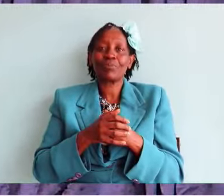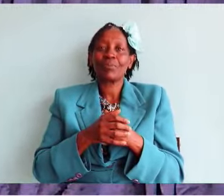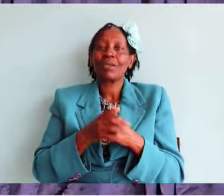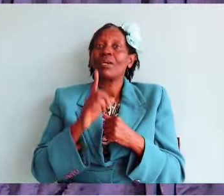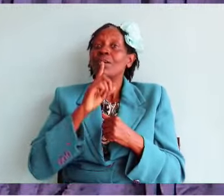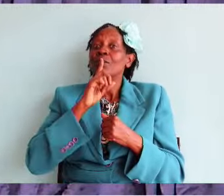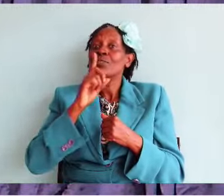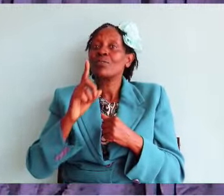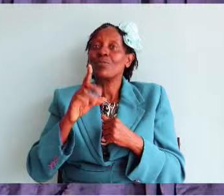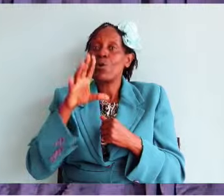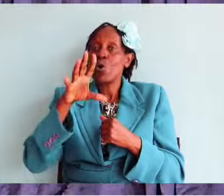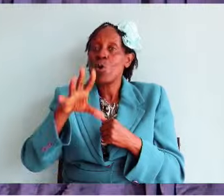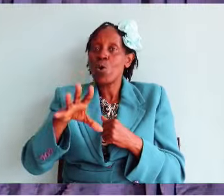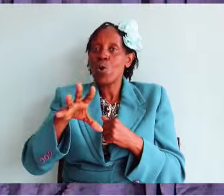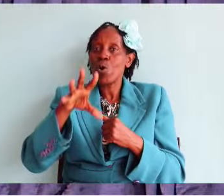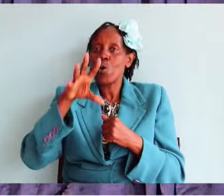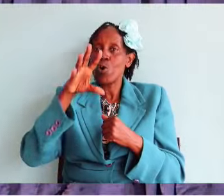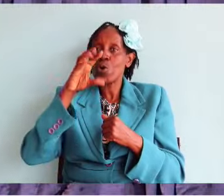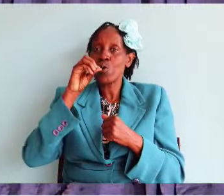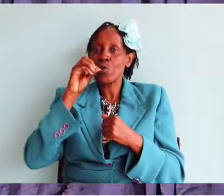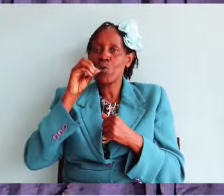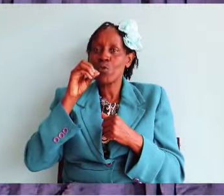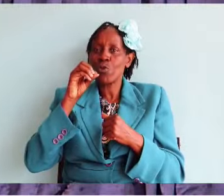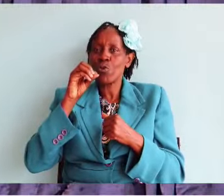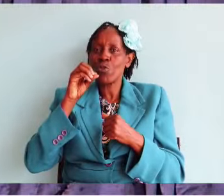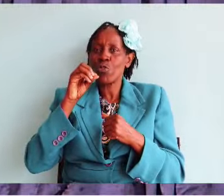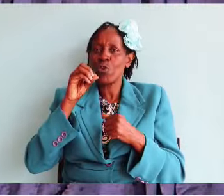took this force,